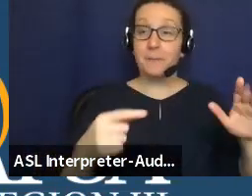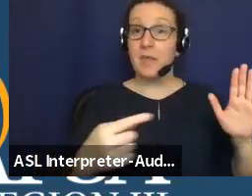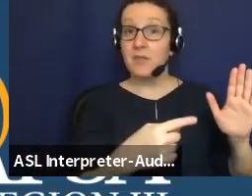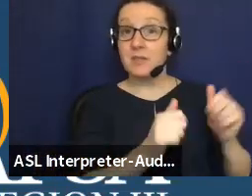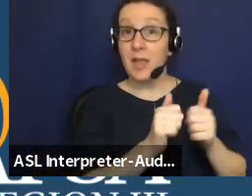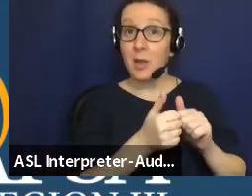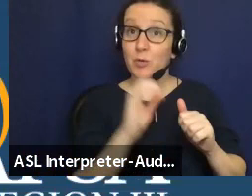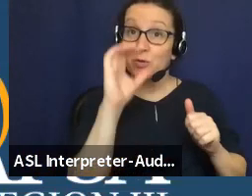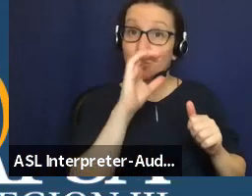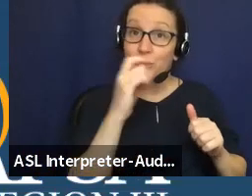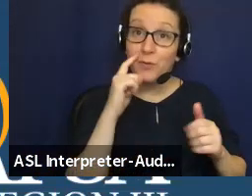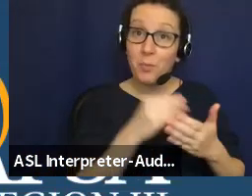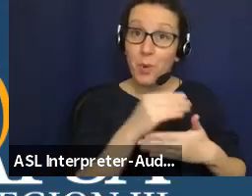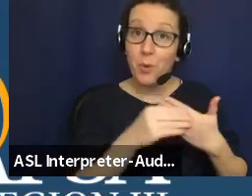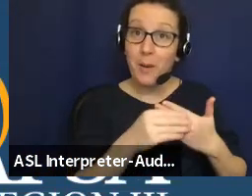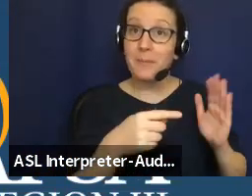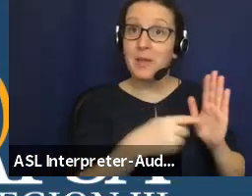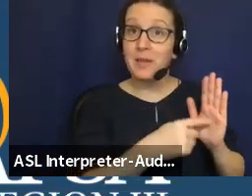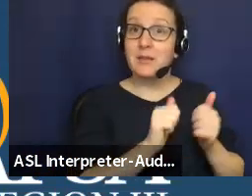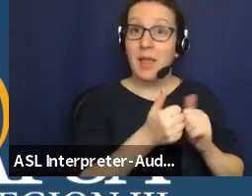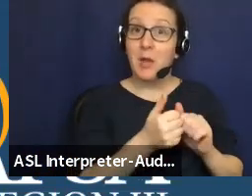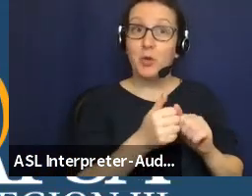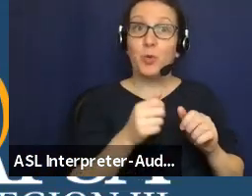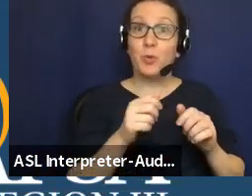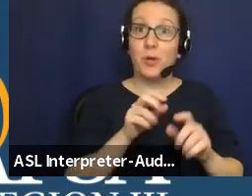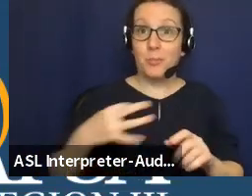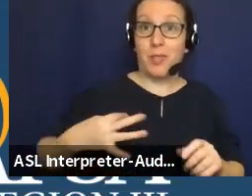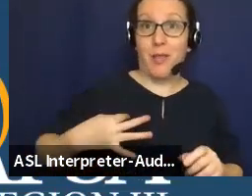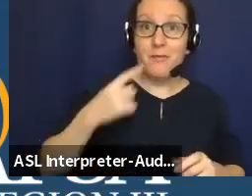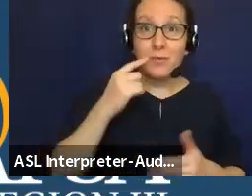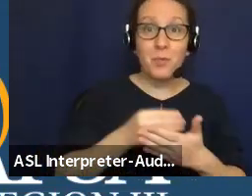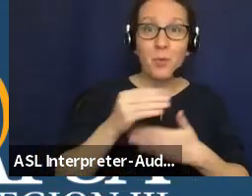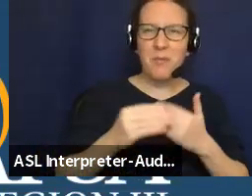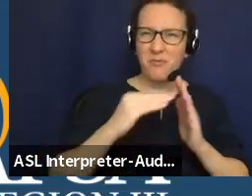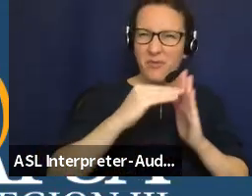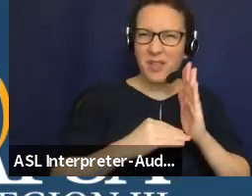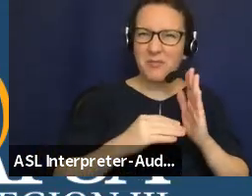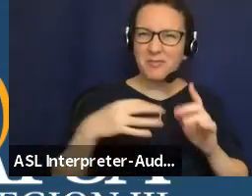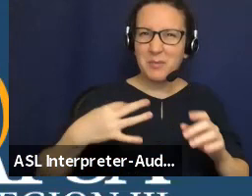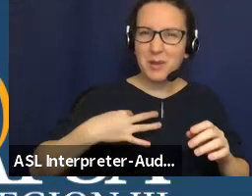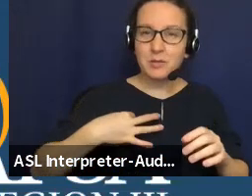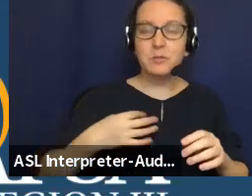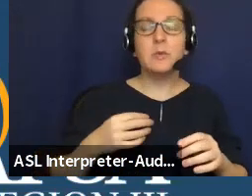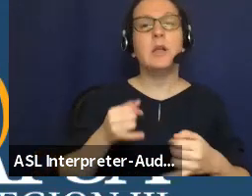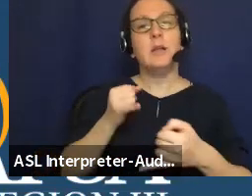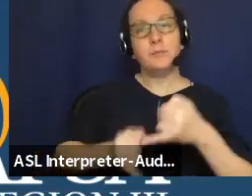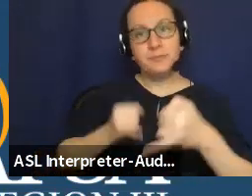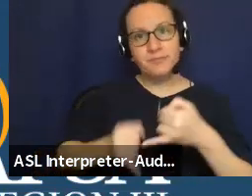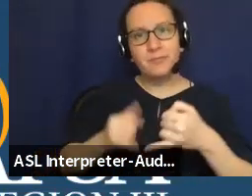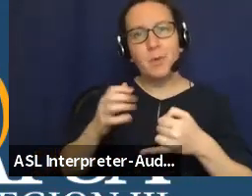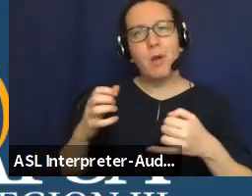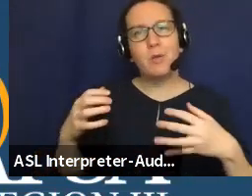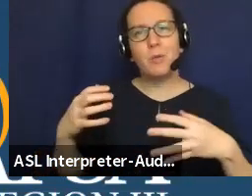for a program, fill out the application. And then lastly, it's good to do a recap. So if we know people have different attention